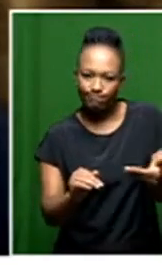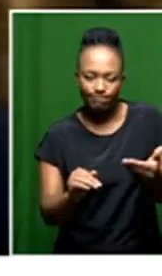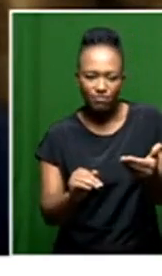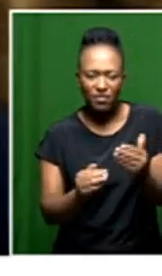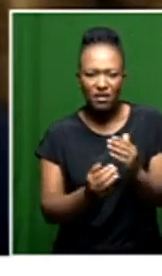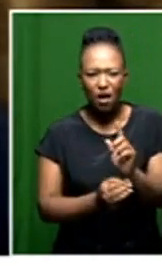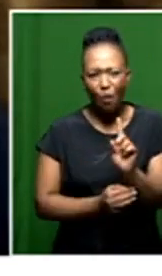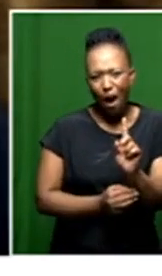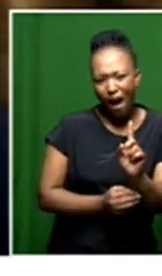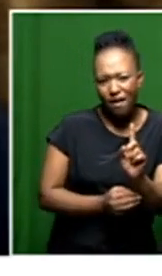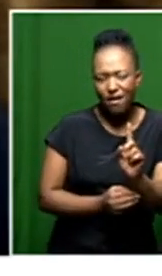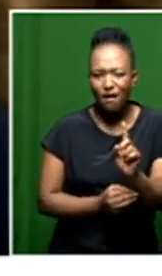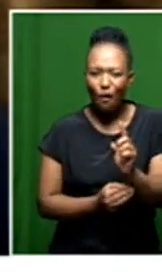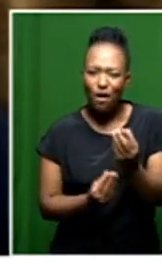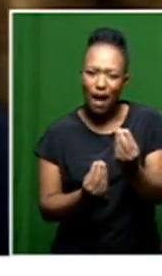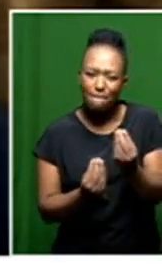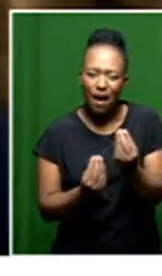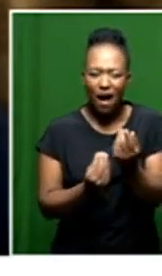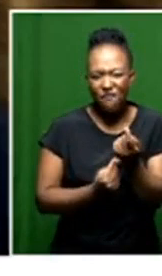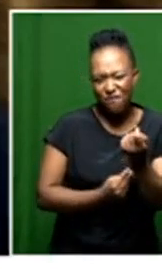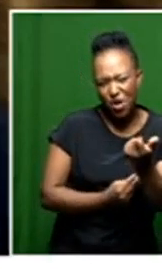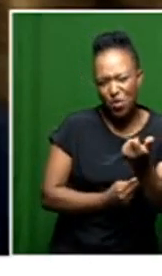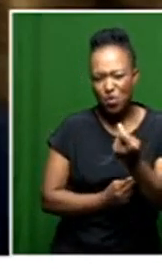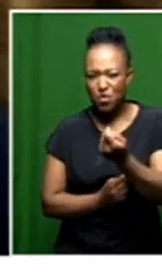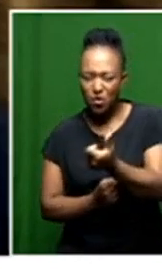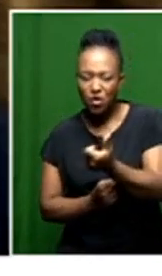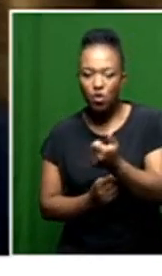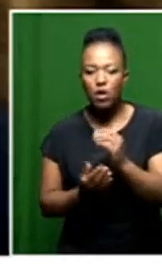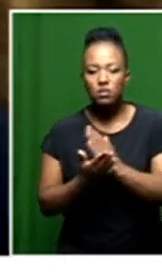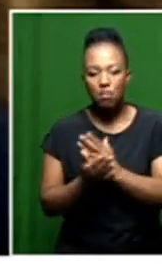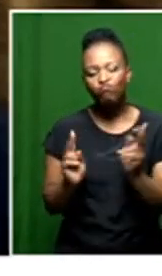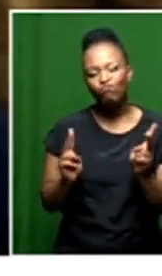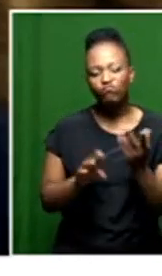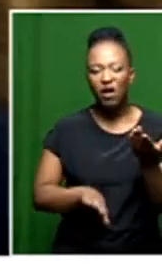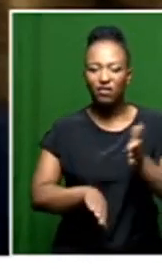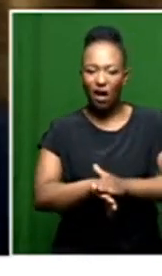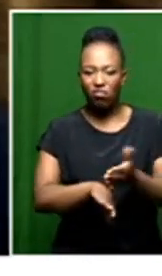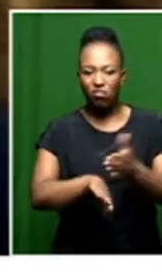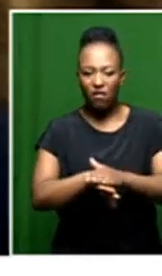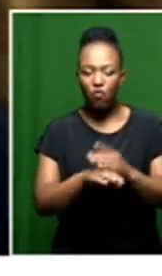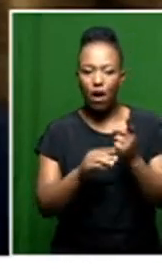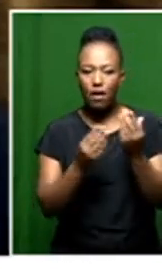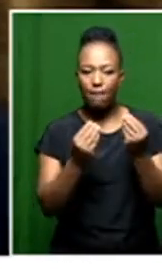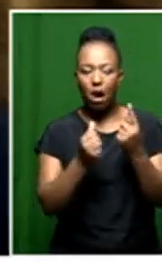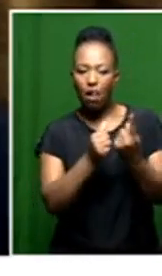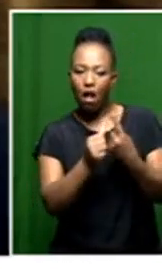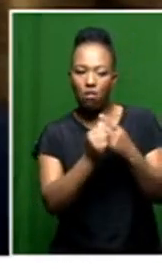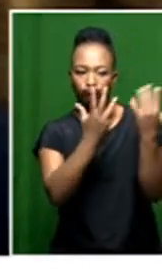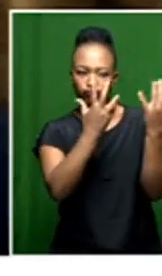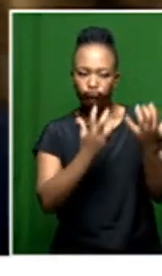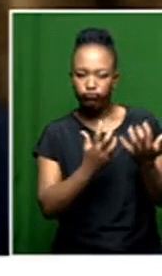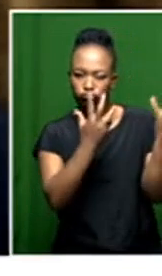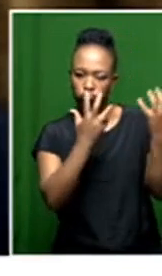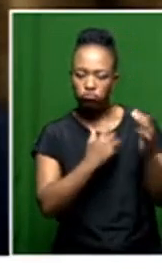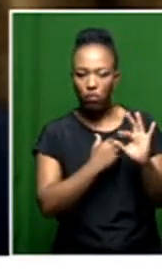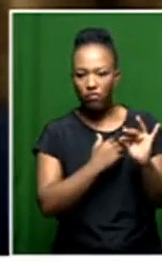single digit, apart from what is known as the excess deaths that are audited that come on every day. Do you think